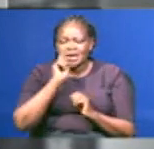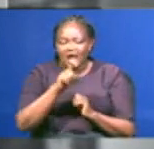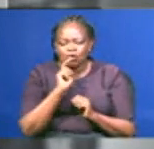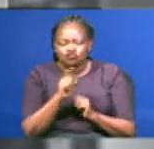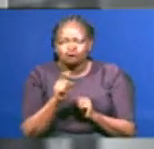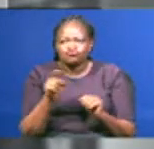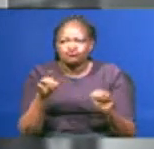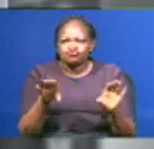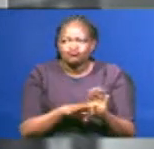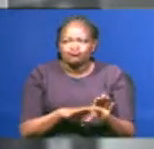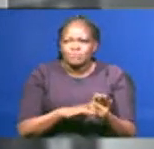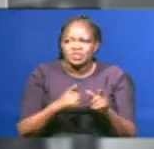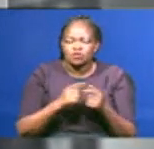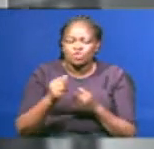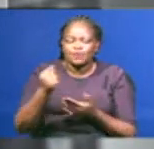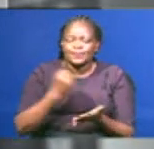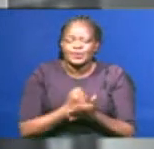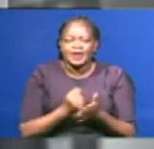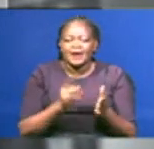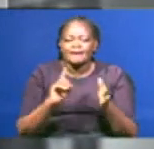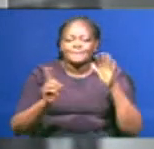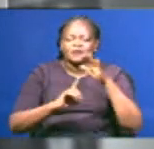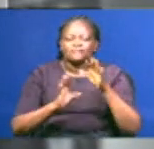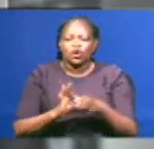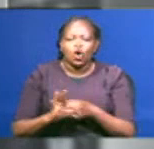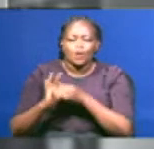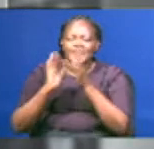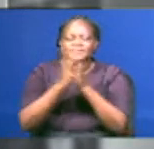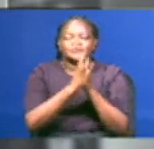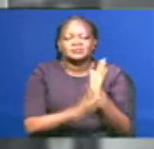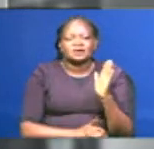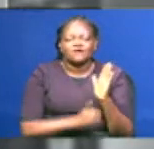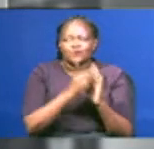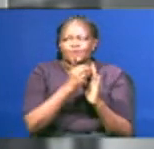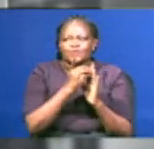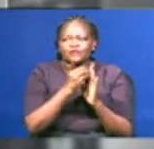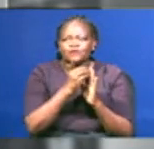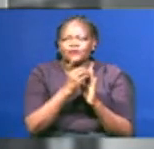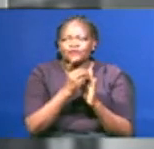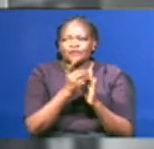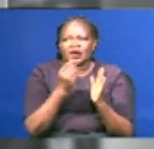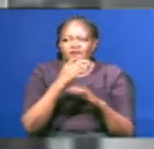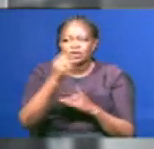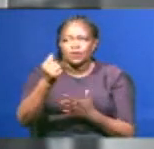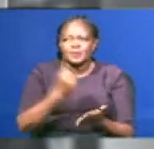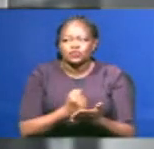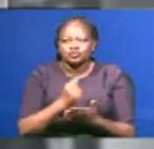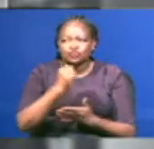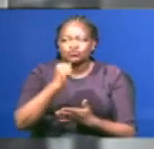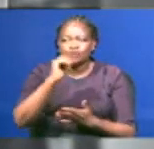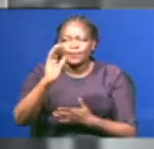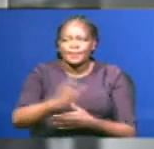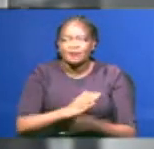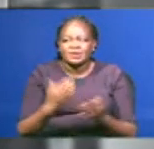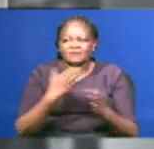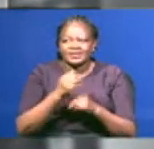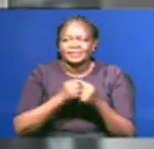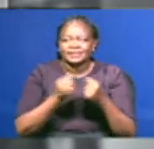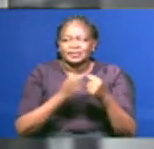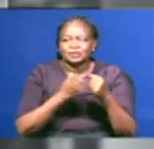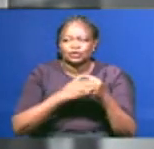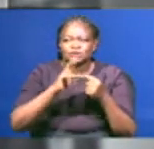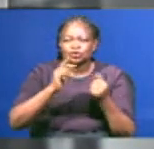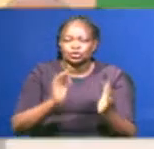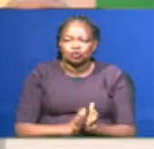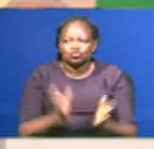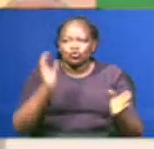He was appointed Minister for Cooperatives and Development following his nomination to Parliament after the 1992